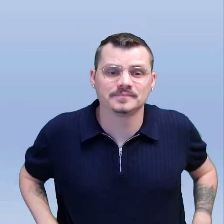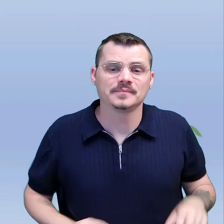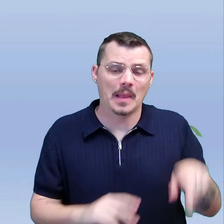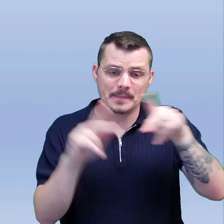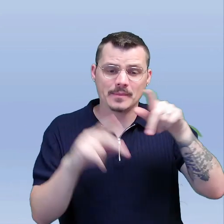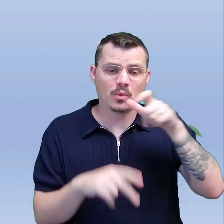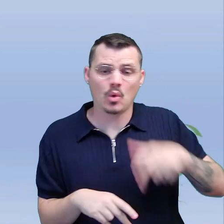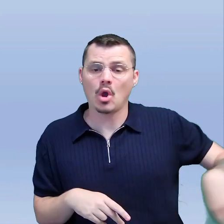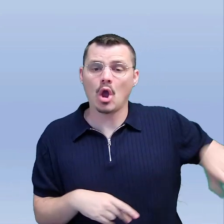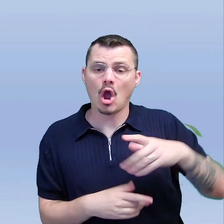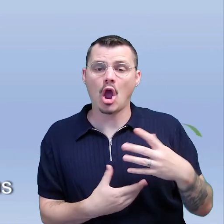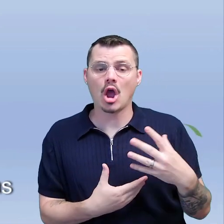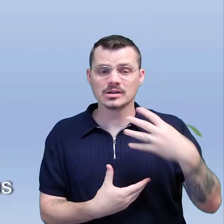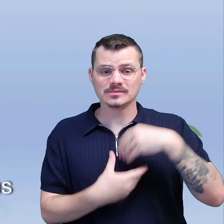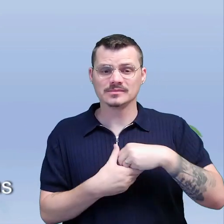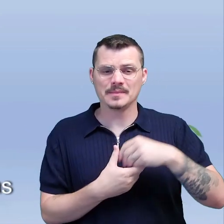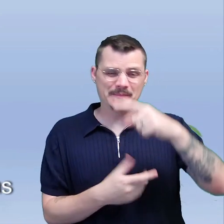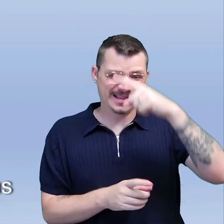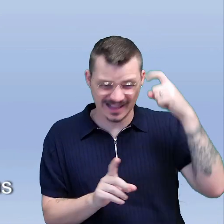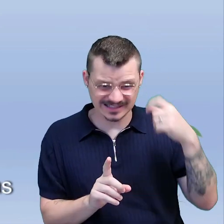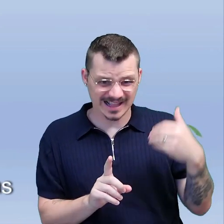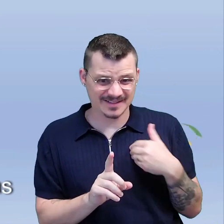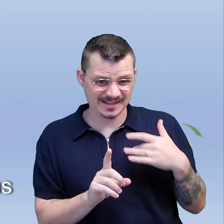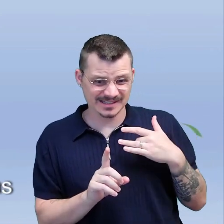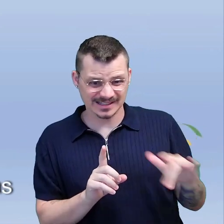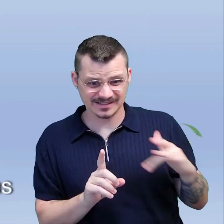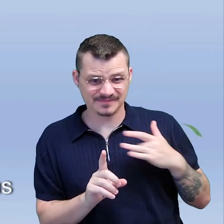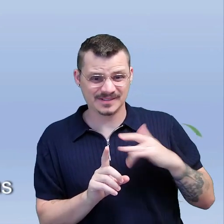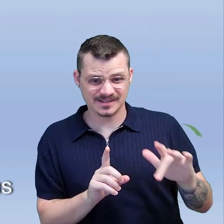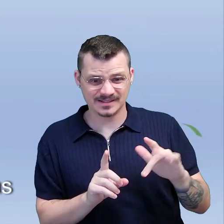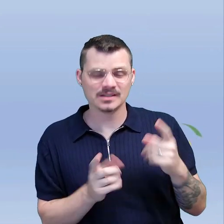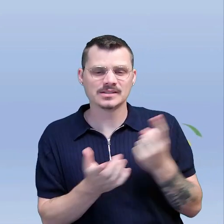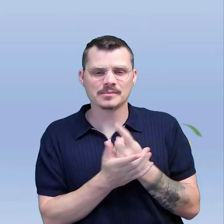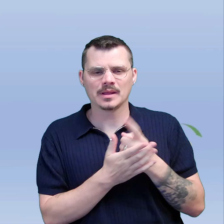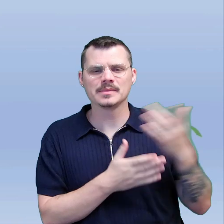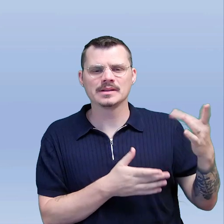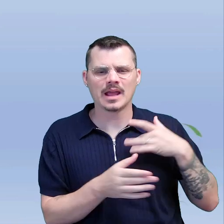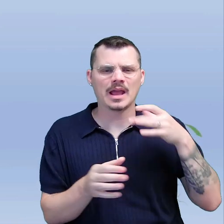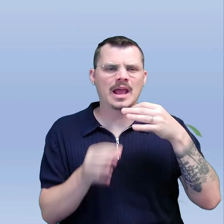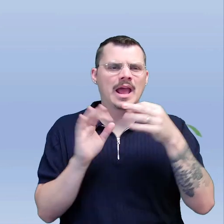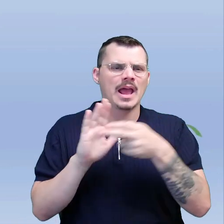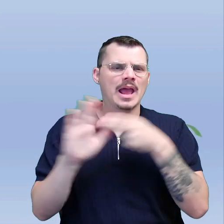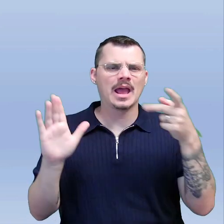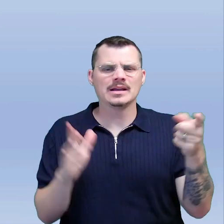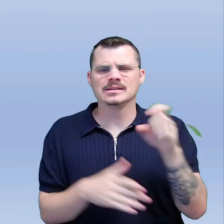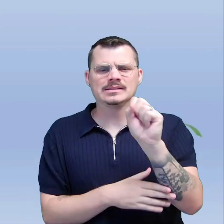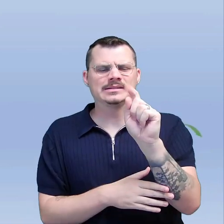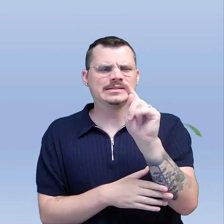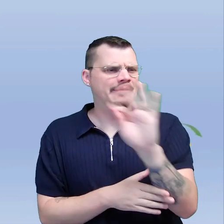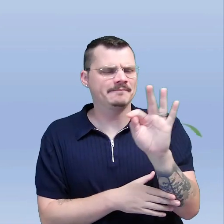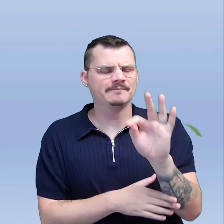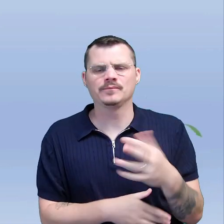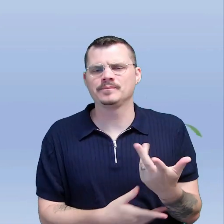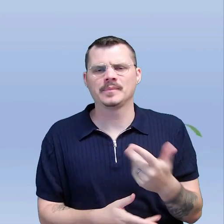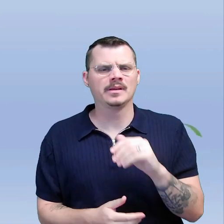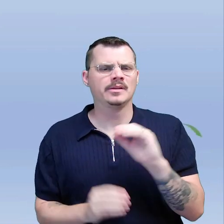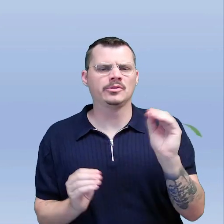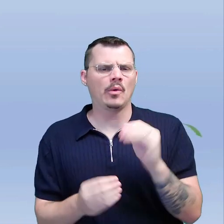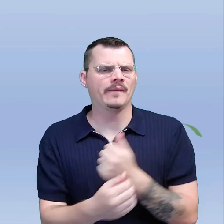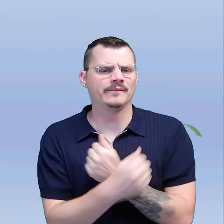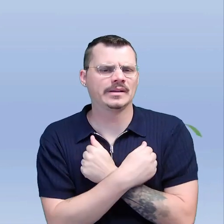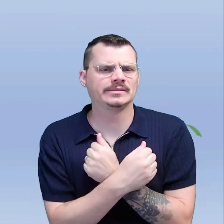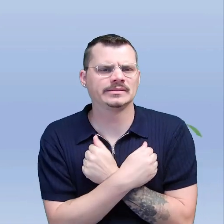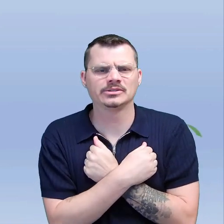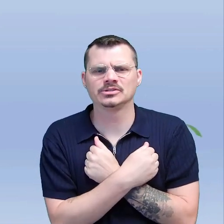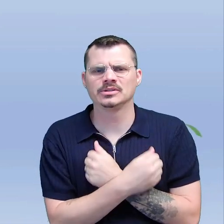People with autism, because of these sensitivities, are described sometimes as stiff, unaffectionate little babies